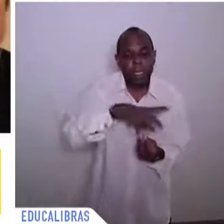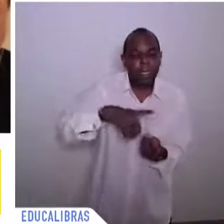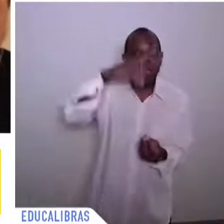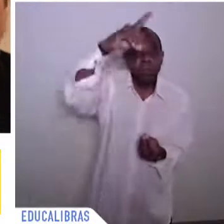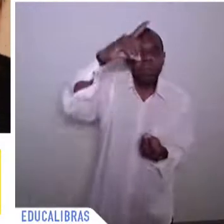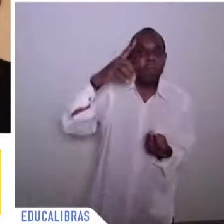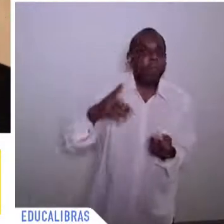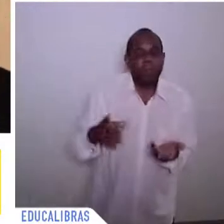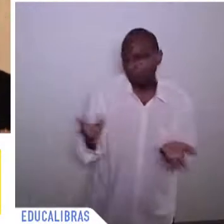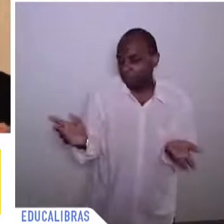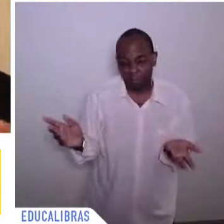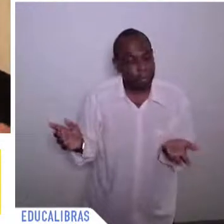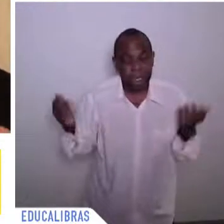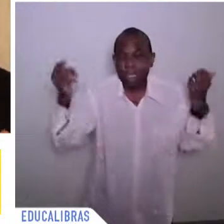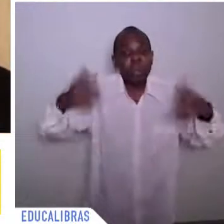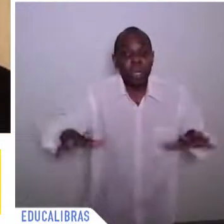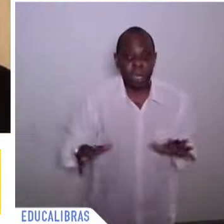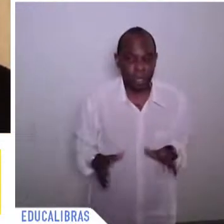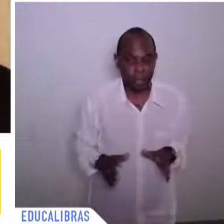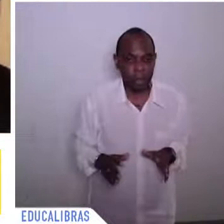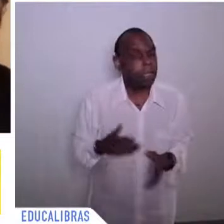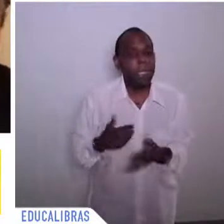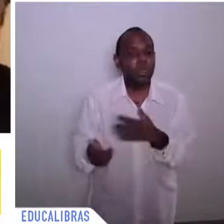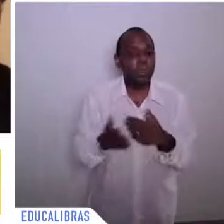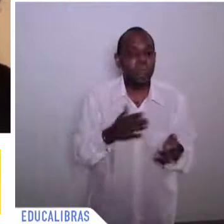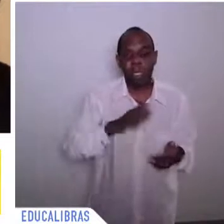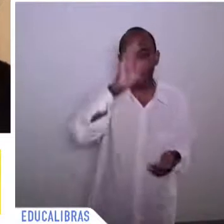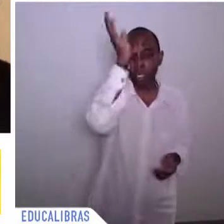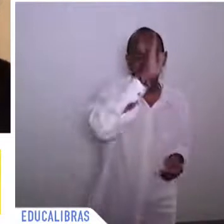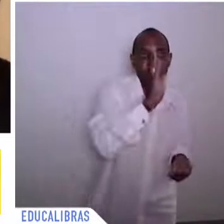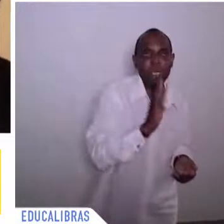to direct democracy. You can see